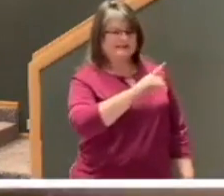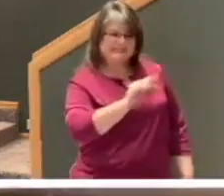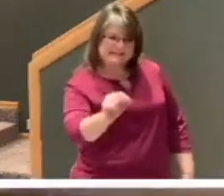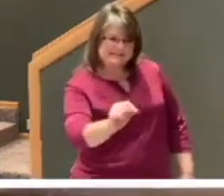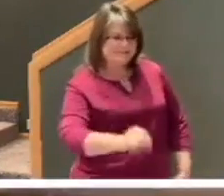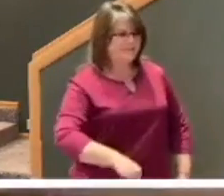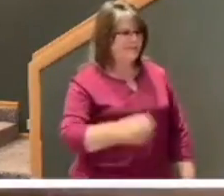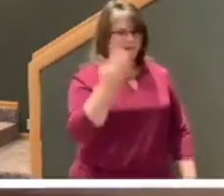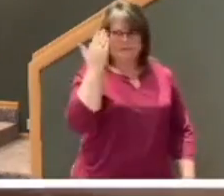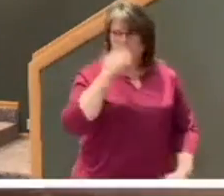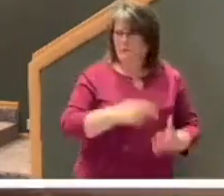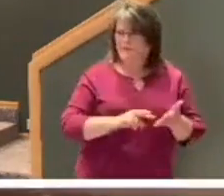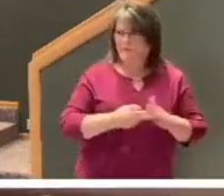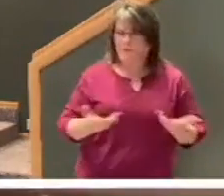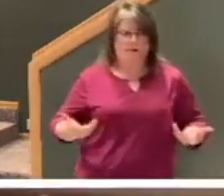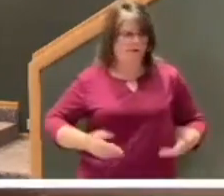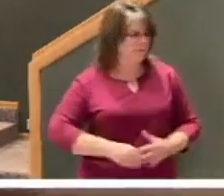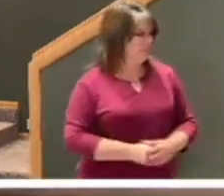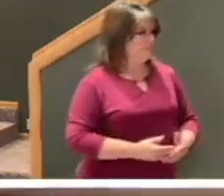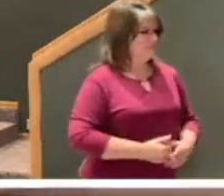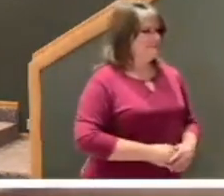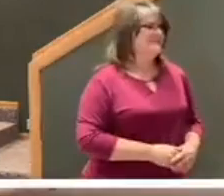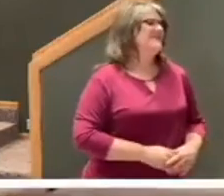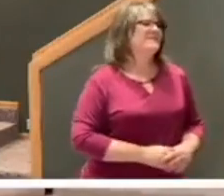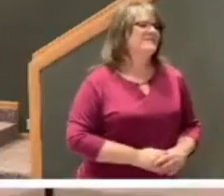You even know what I'm talking about.